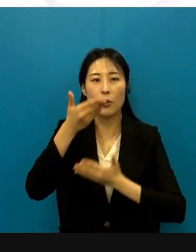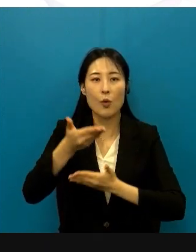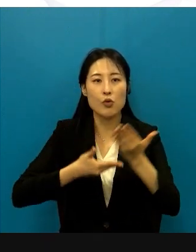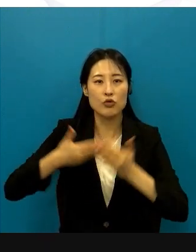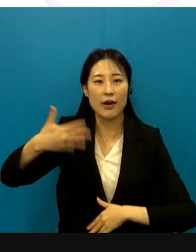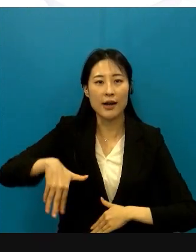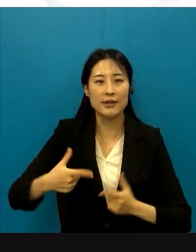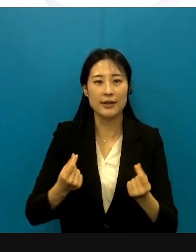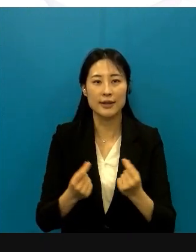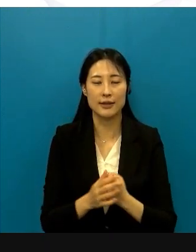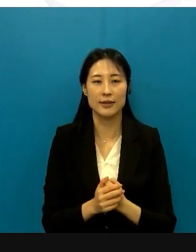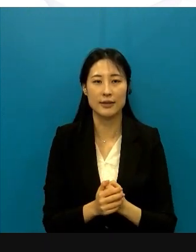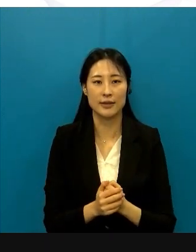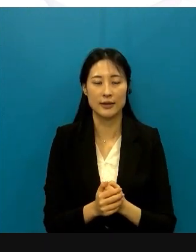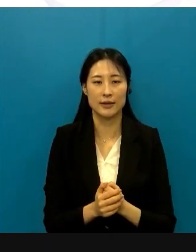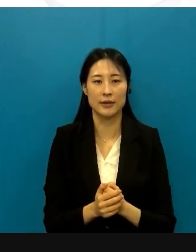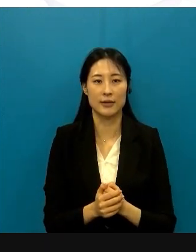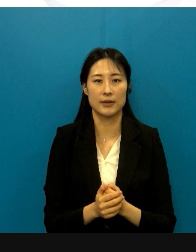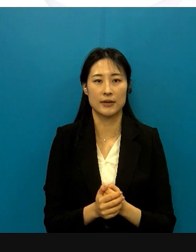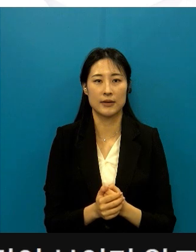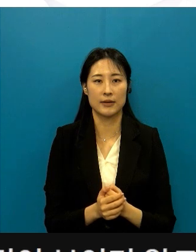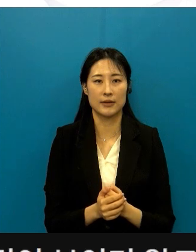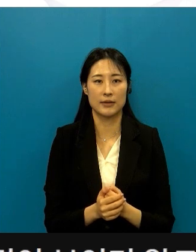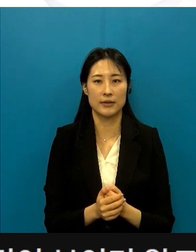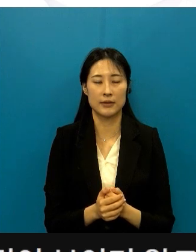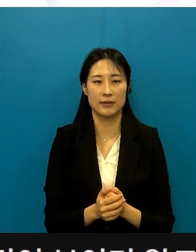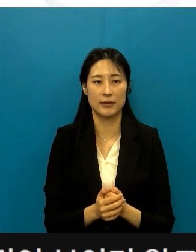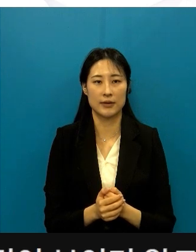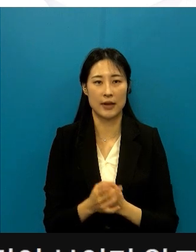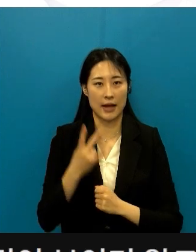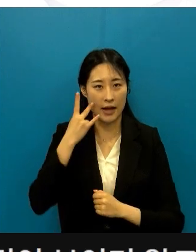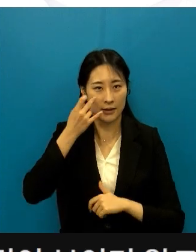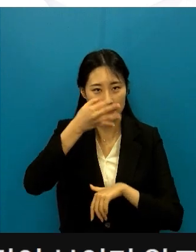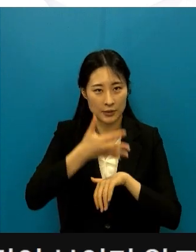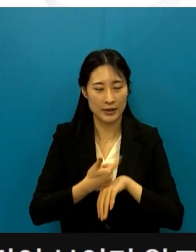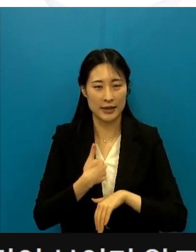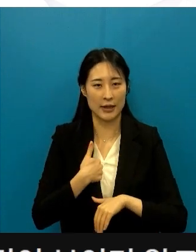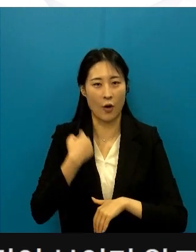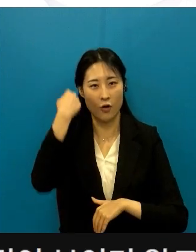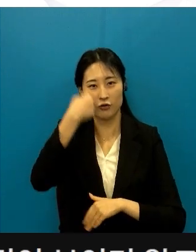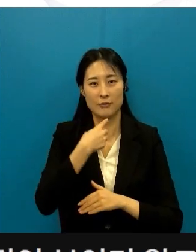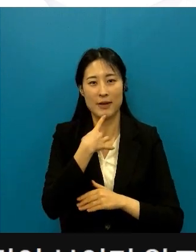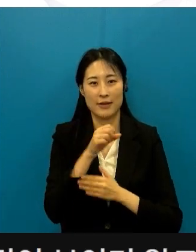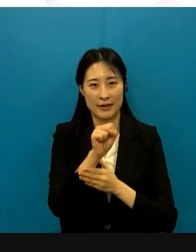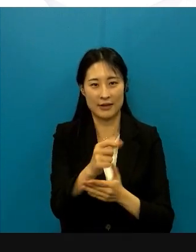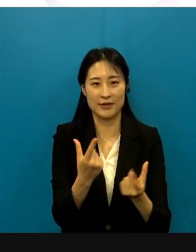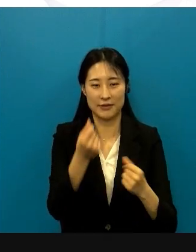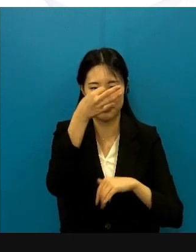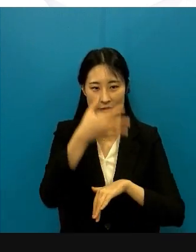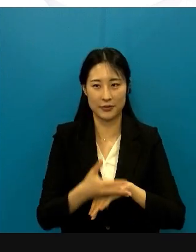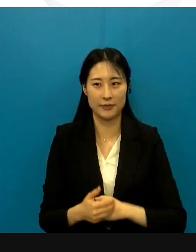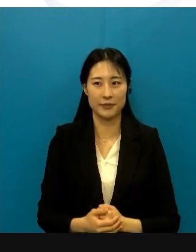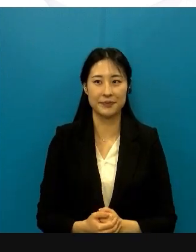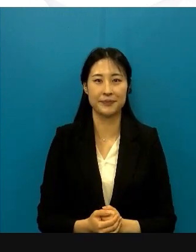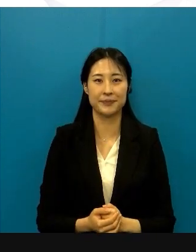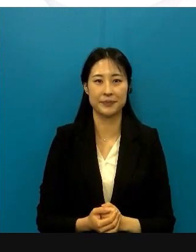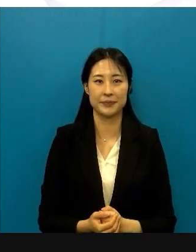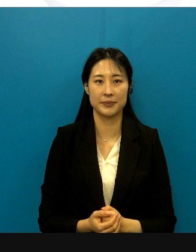I'm sharing the wrong thing then. Let's see what else I can. Here we